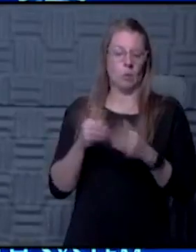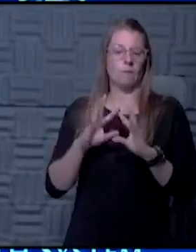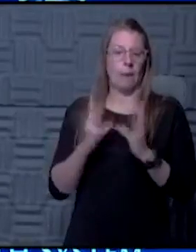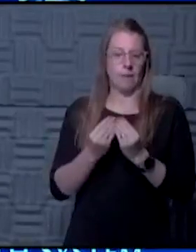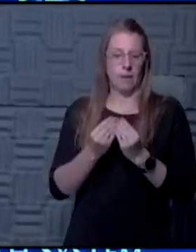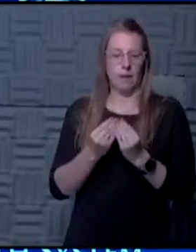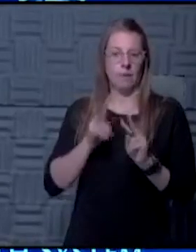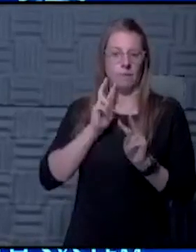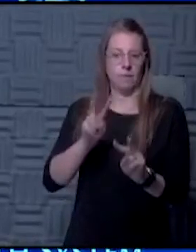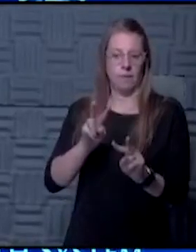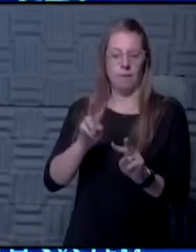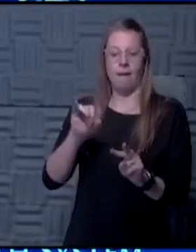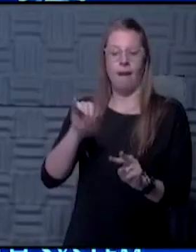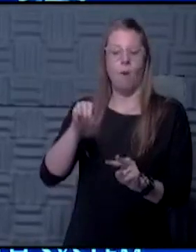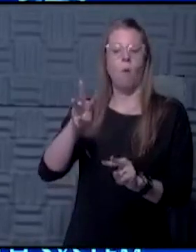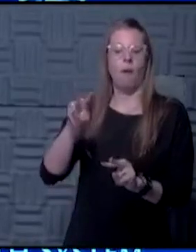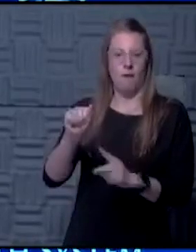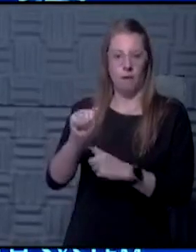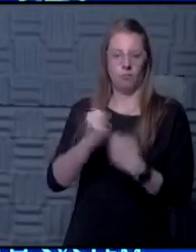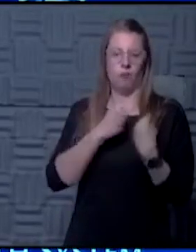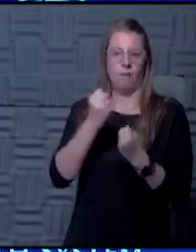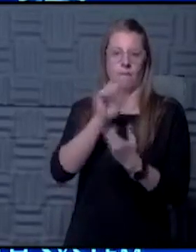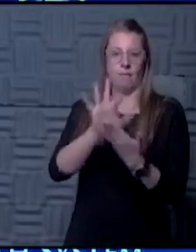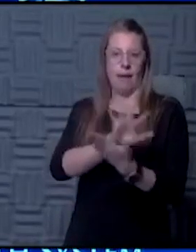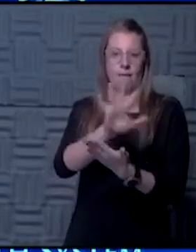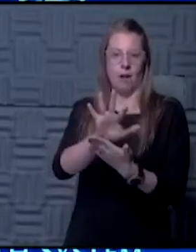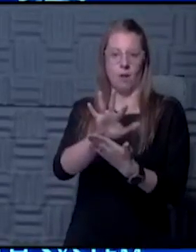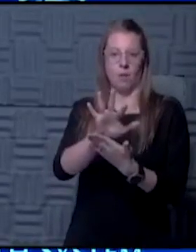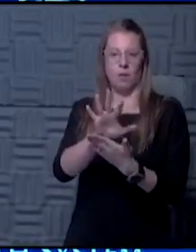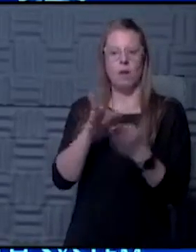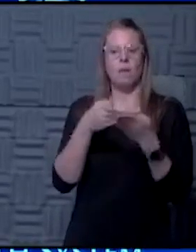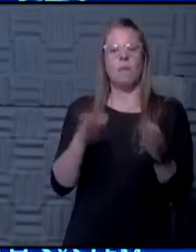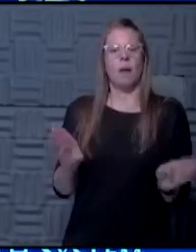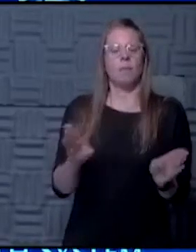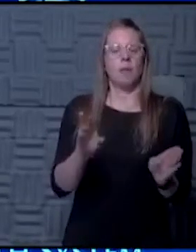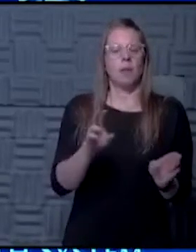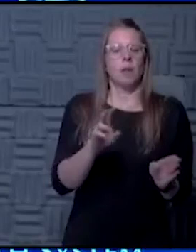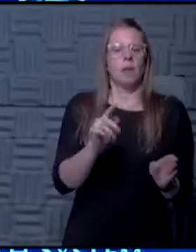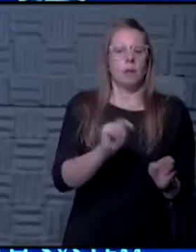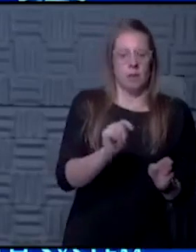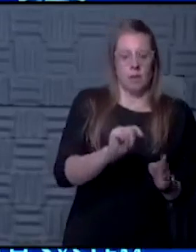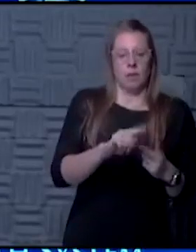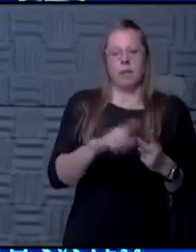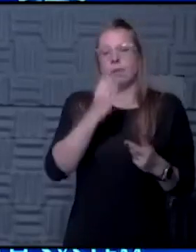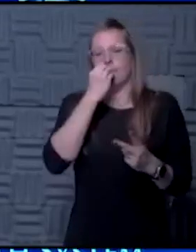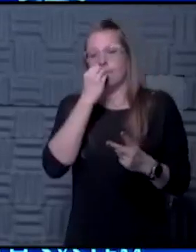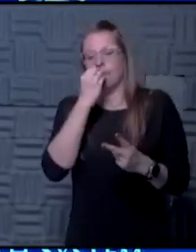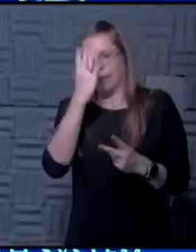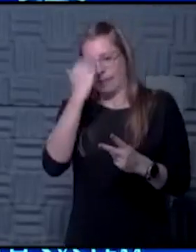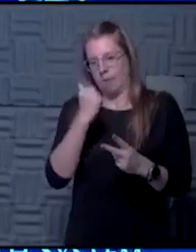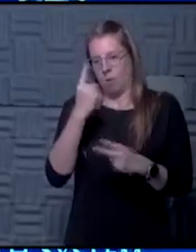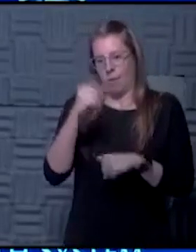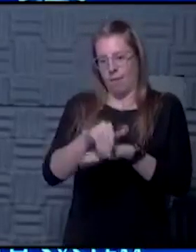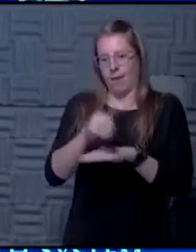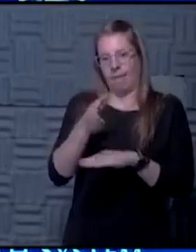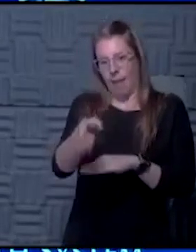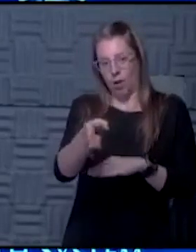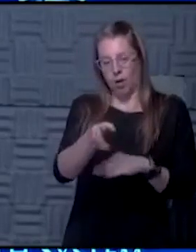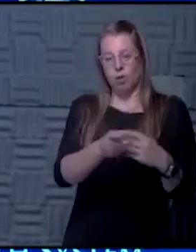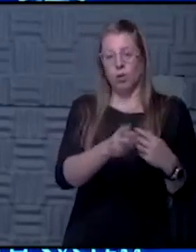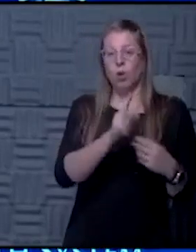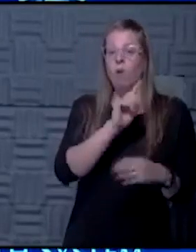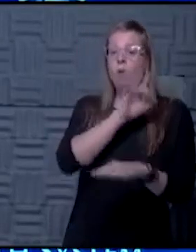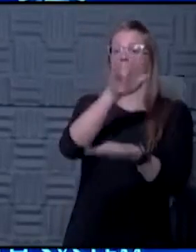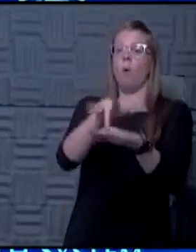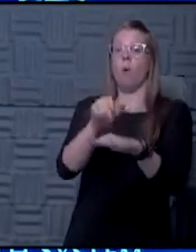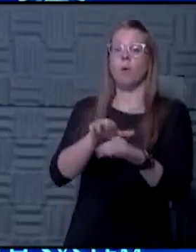The funeral's in Iowa. She has to drive 5 hours, so it involves public restrooms and eating and sleeping one night there. Should she go or should